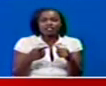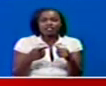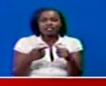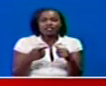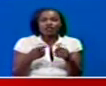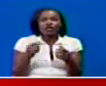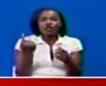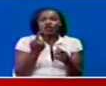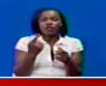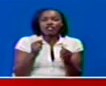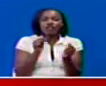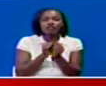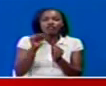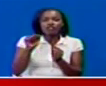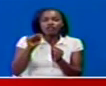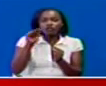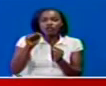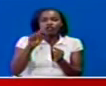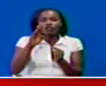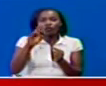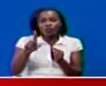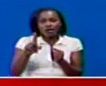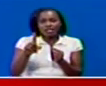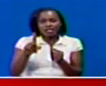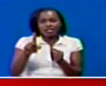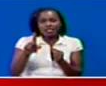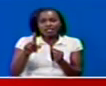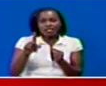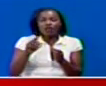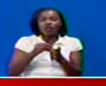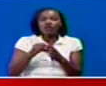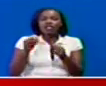only 15.41% or